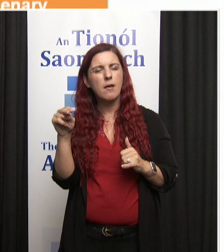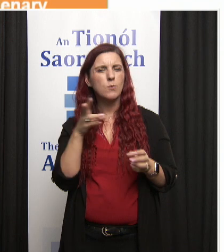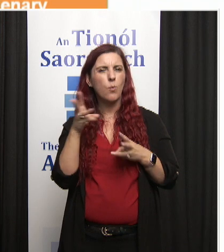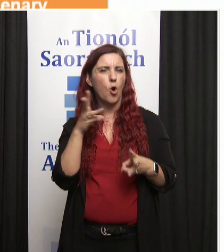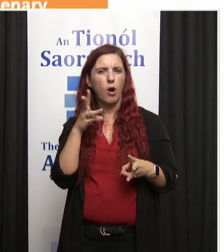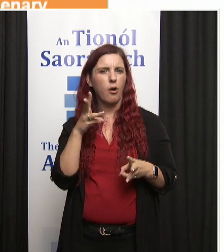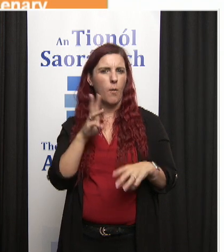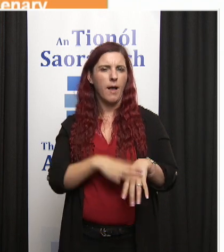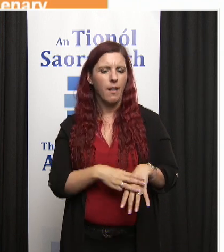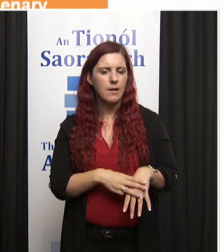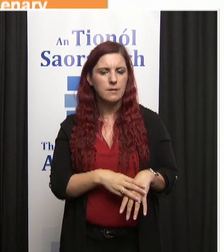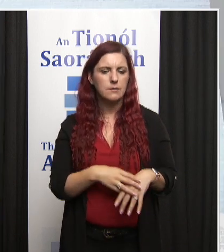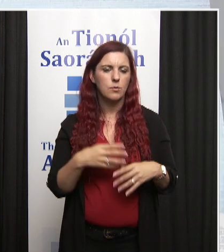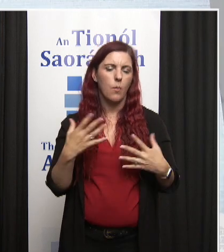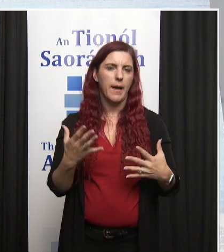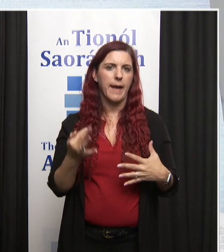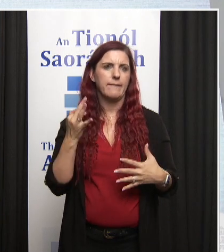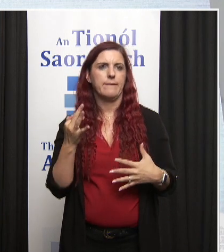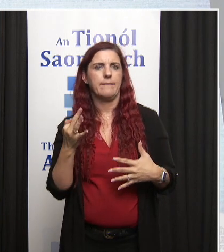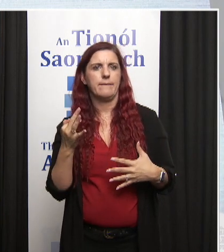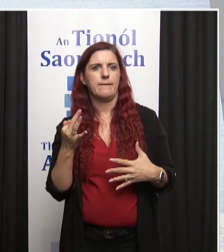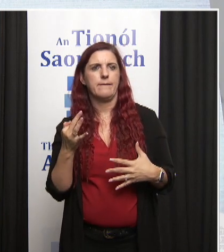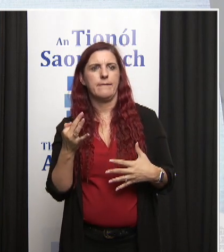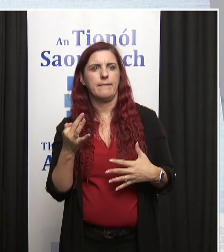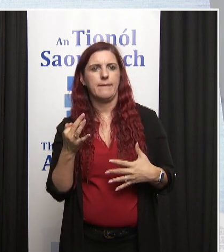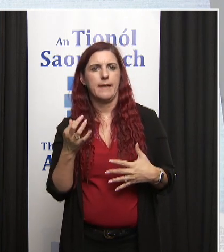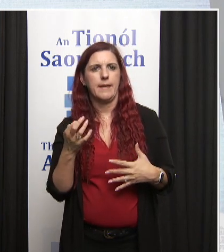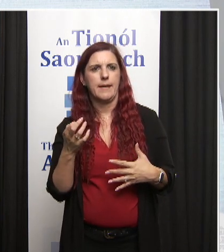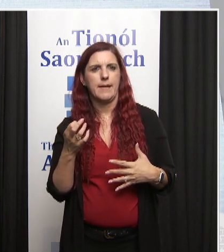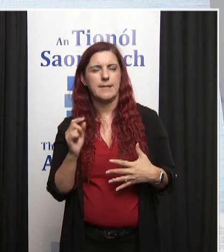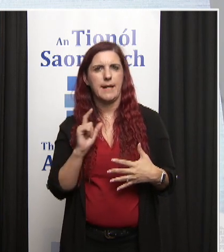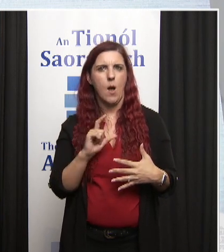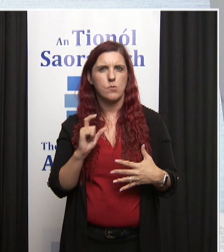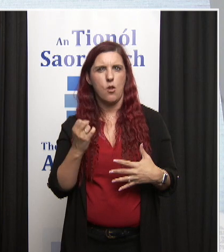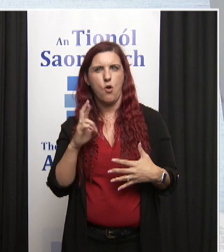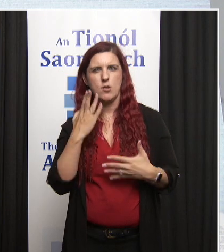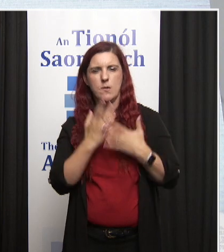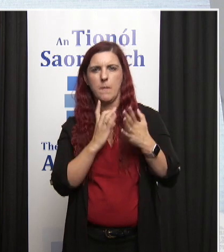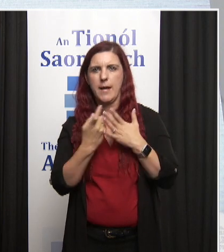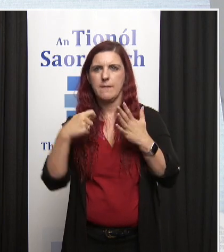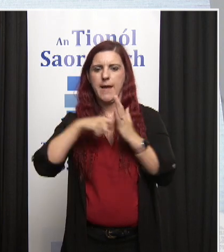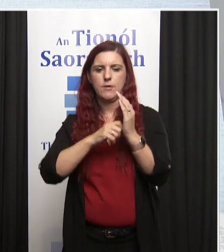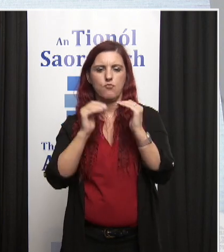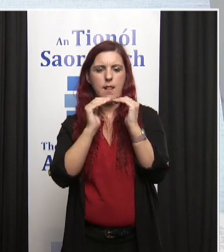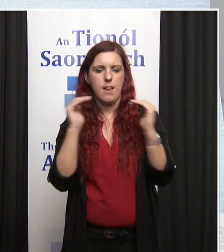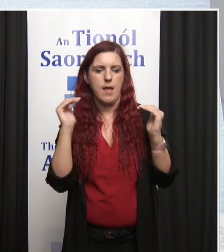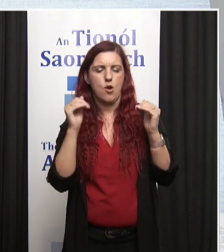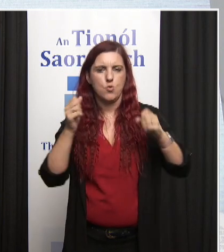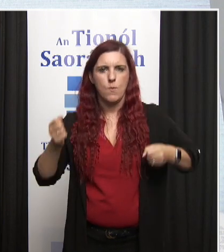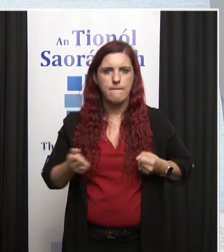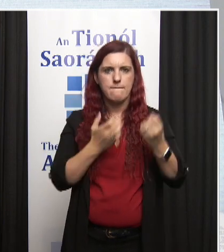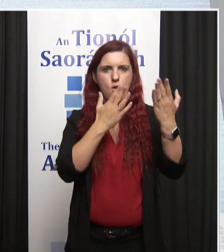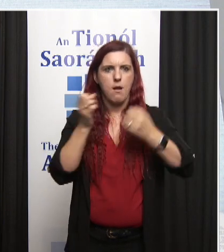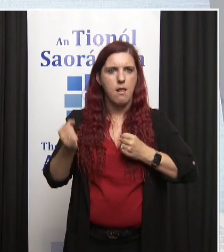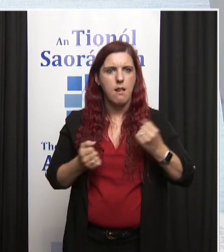directly. So a potential for a second layer, not officially a council, but some sort of second layer to funnel